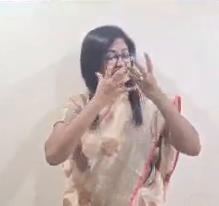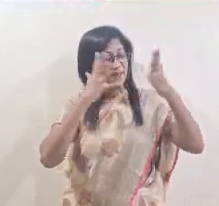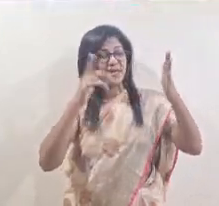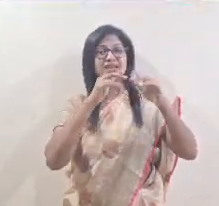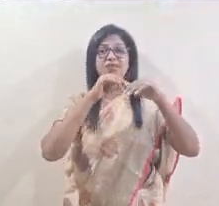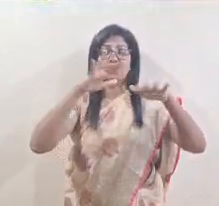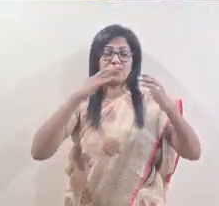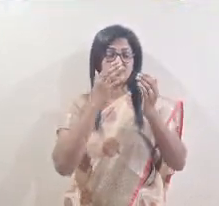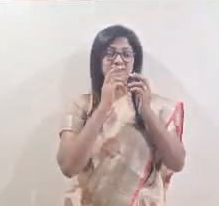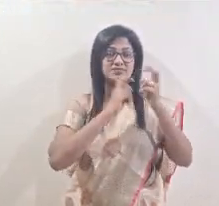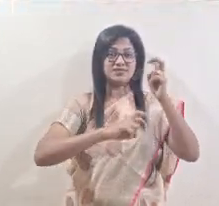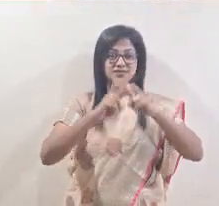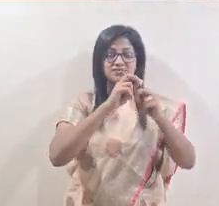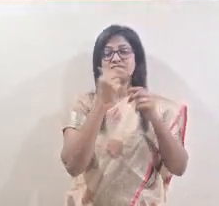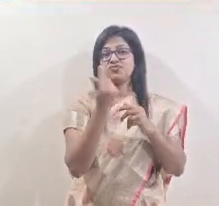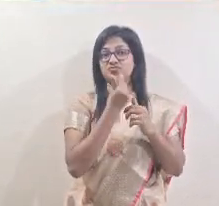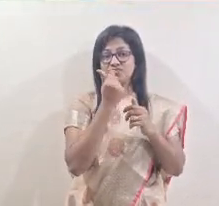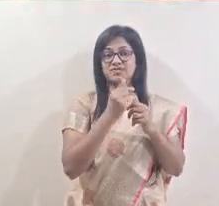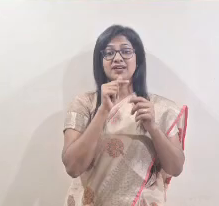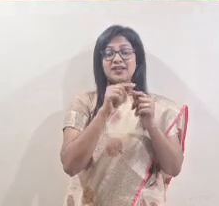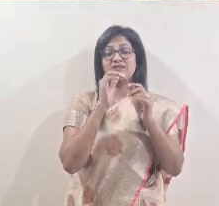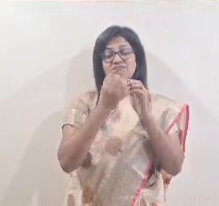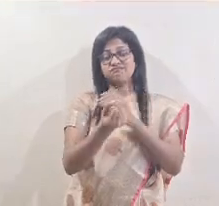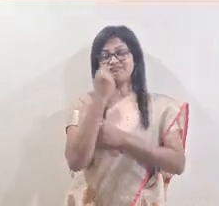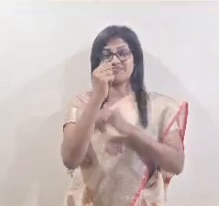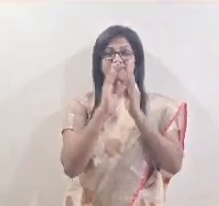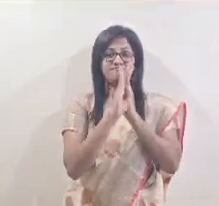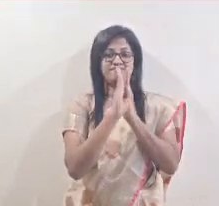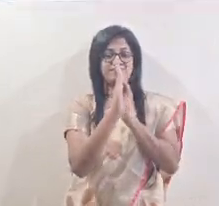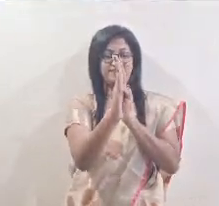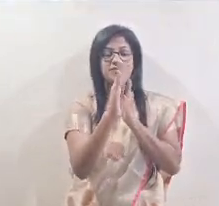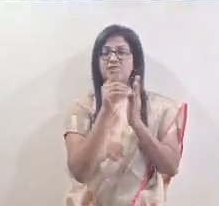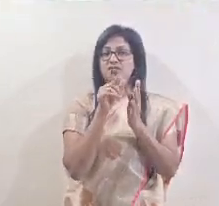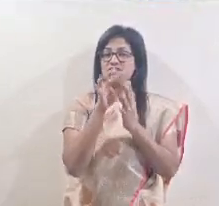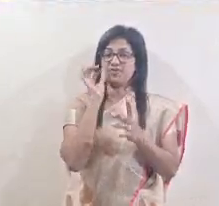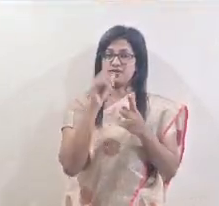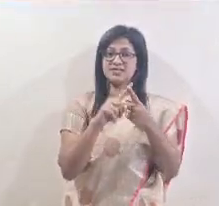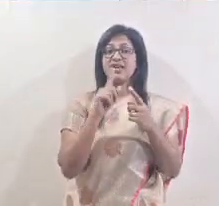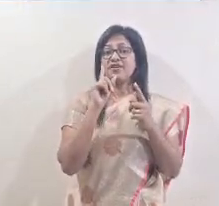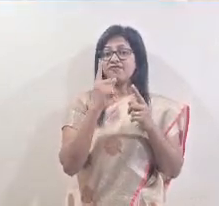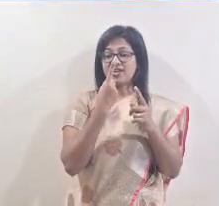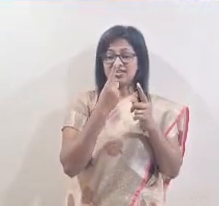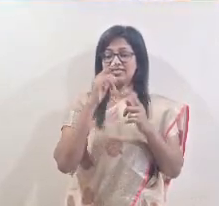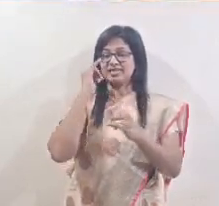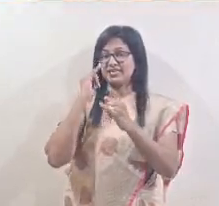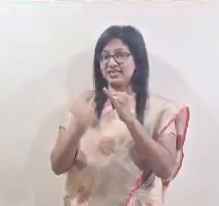transport users, they are using this as the mainline mode of travel. The first and last